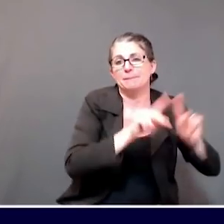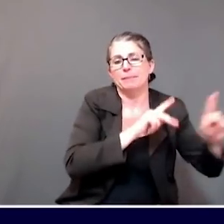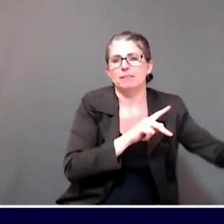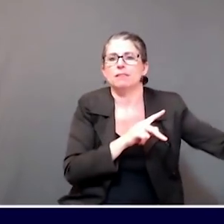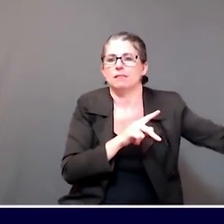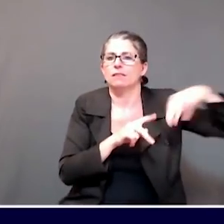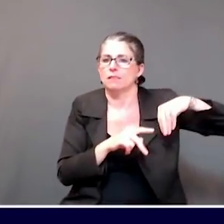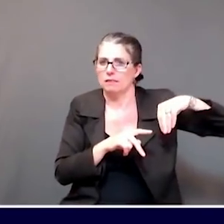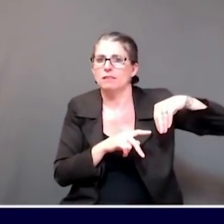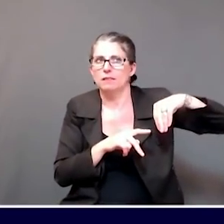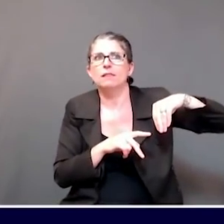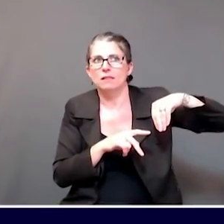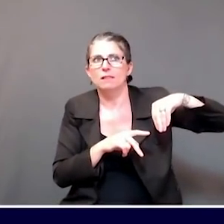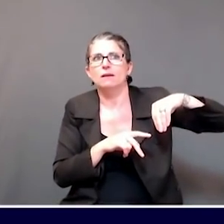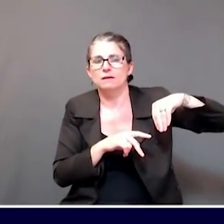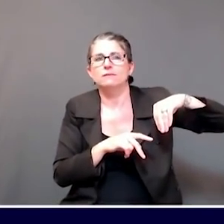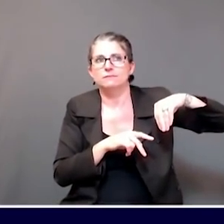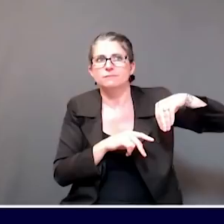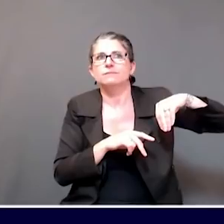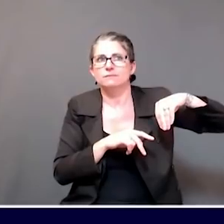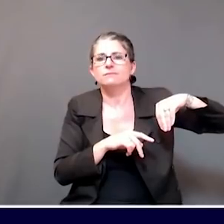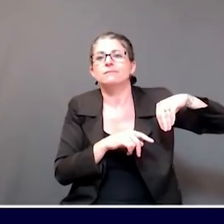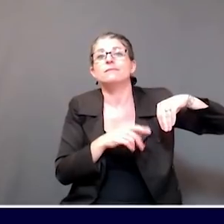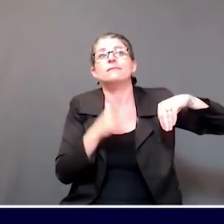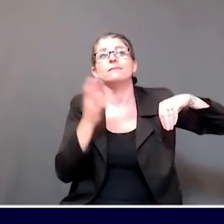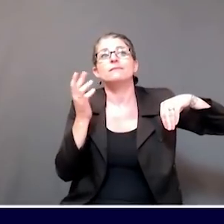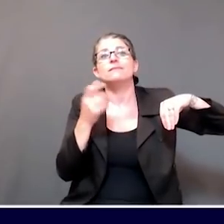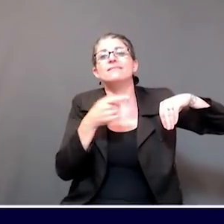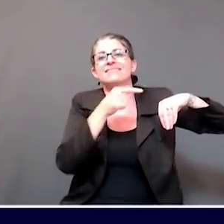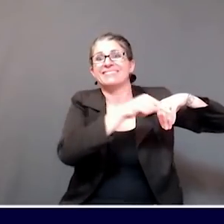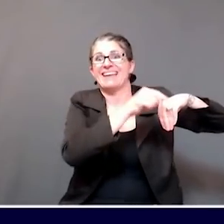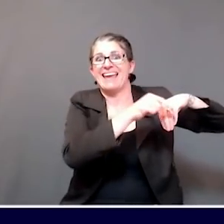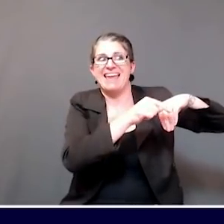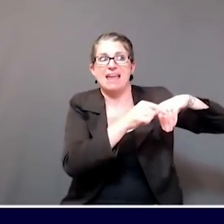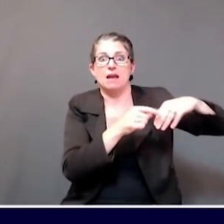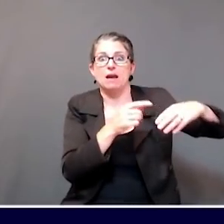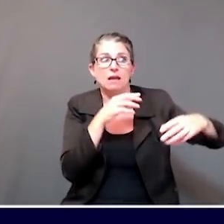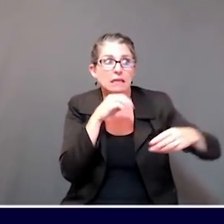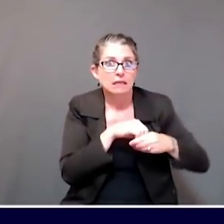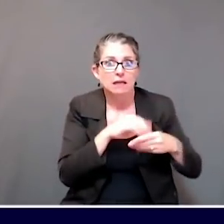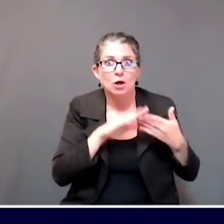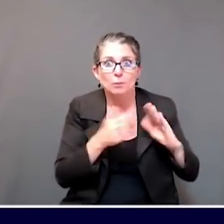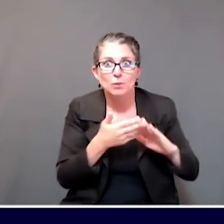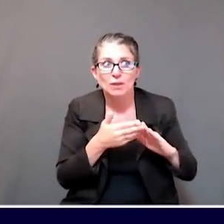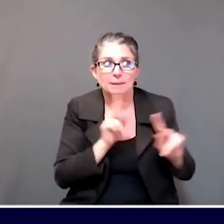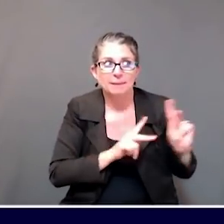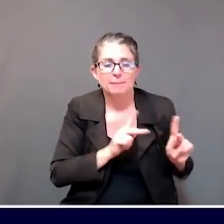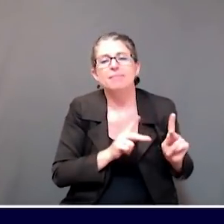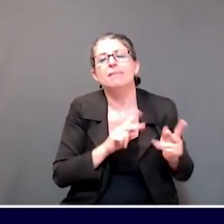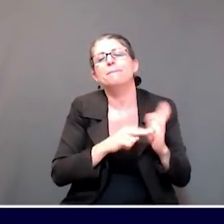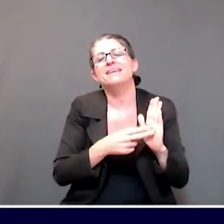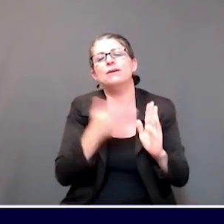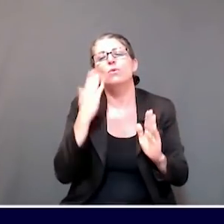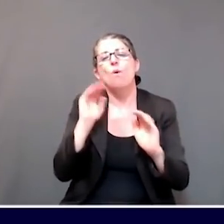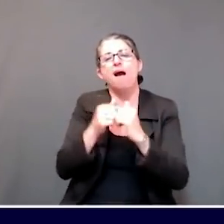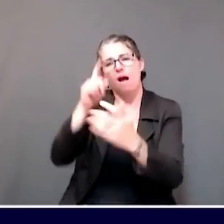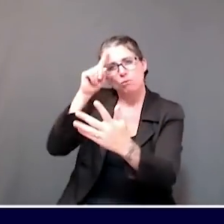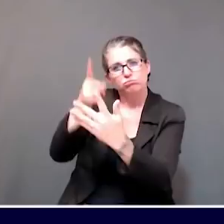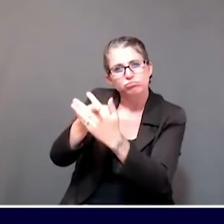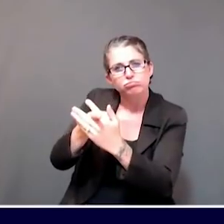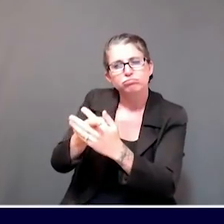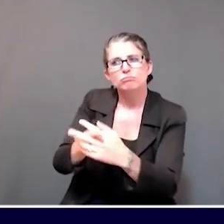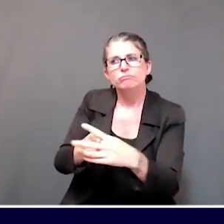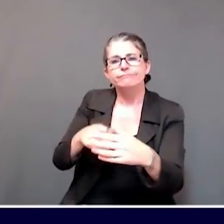to educate, support people with COVID-19, and help prevent the disease in the first place. Additionally, this is part of our broader